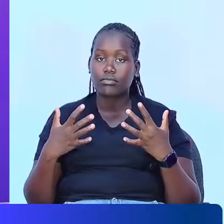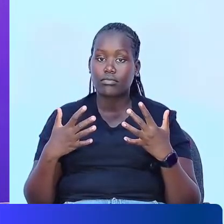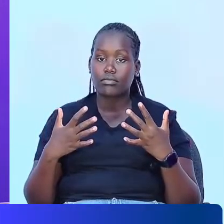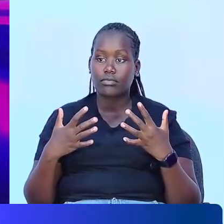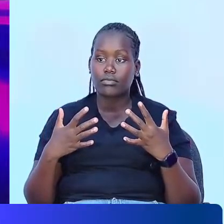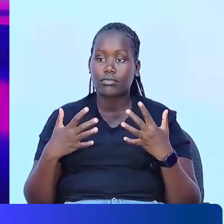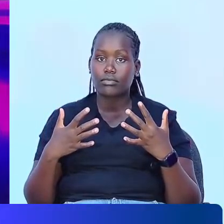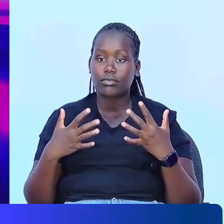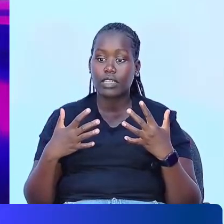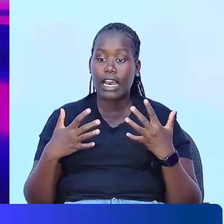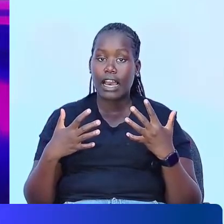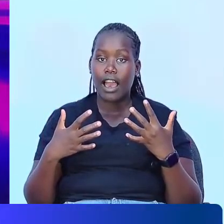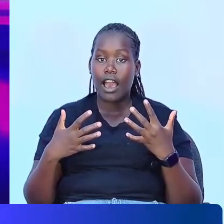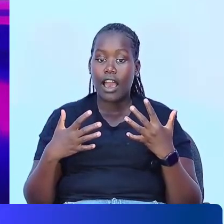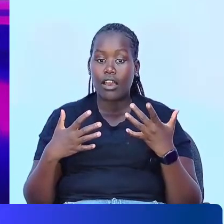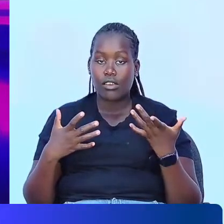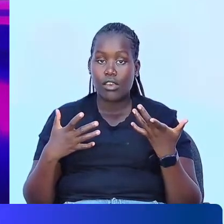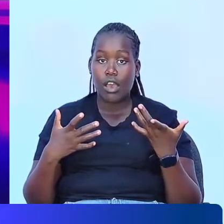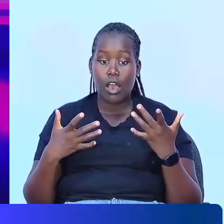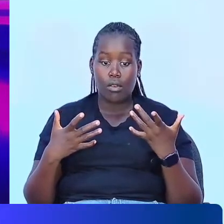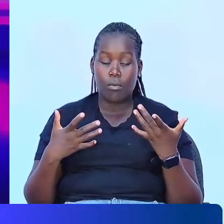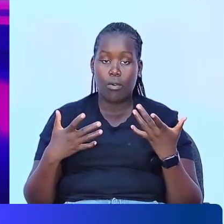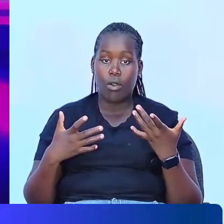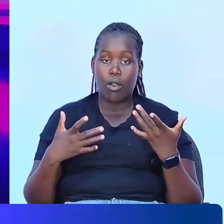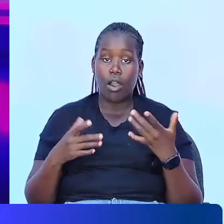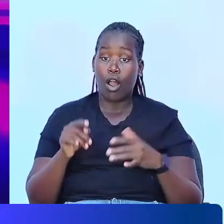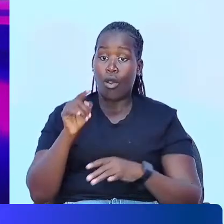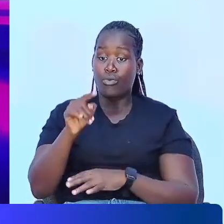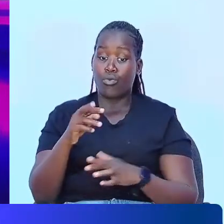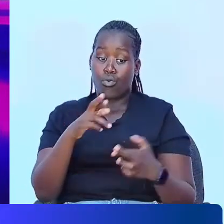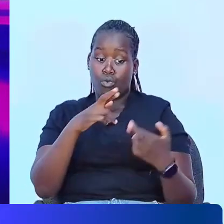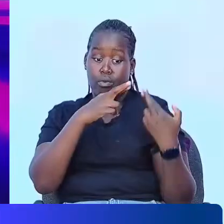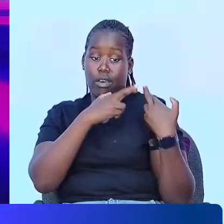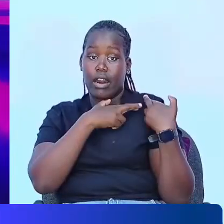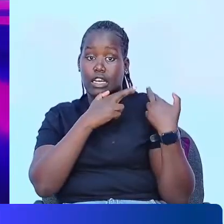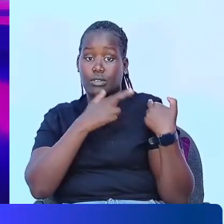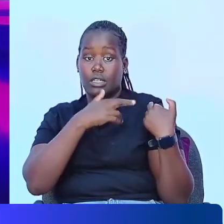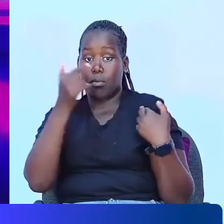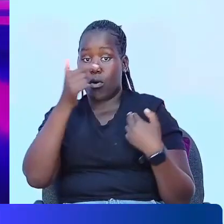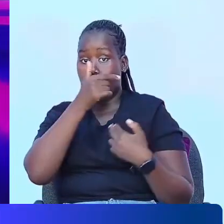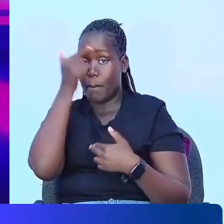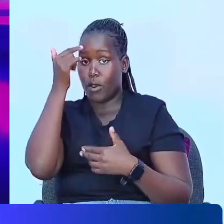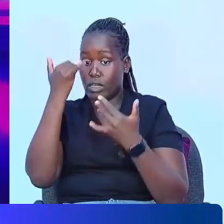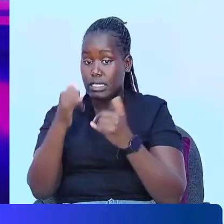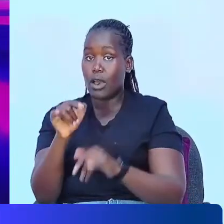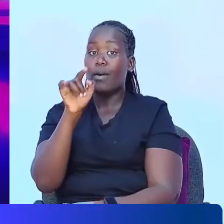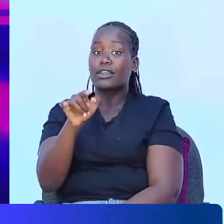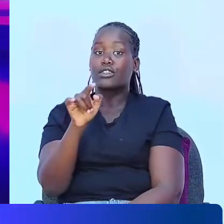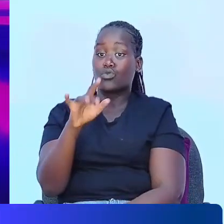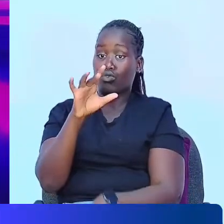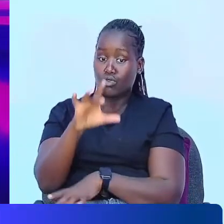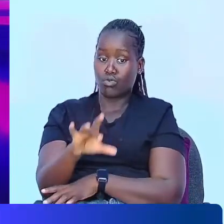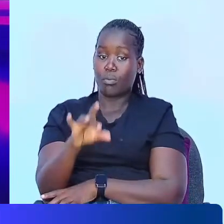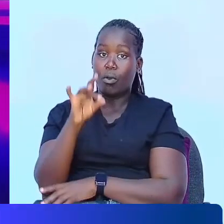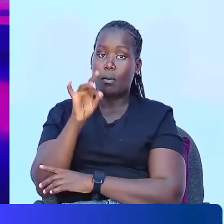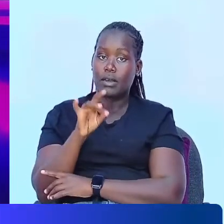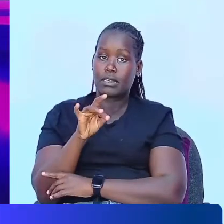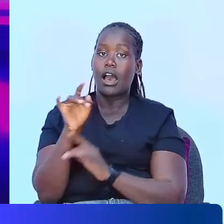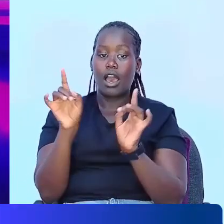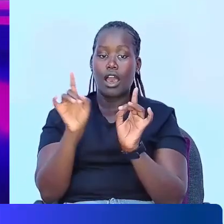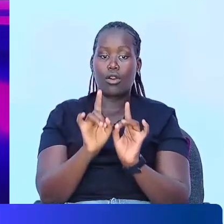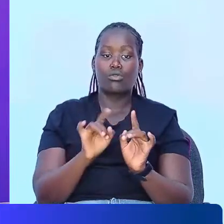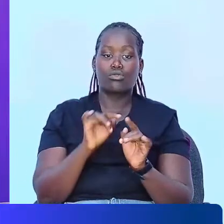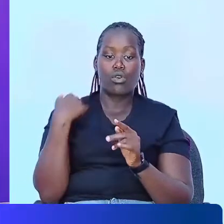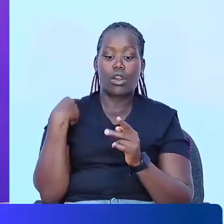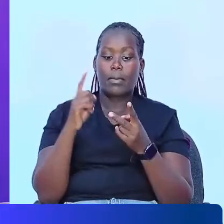is taken away and you're taken into custody. Yes, you are the one who is responsible, isn't it? Because now it's you. We have found with. And then number two, when